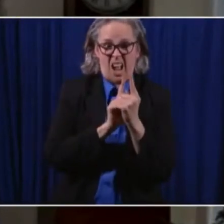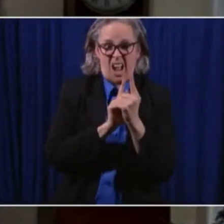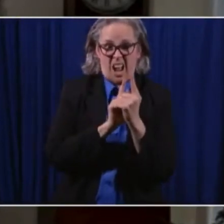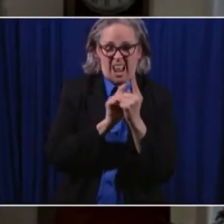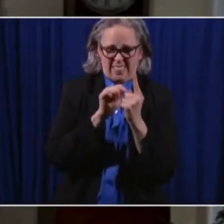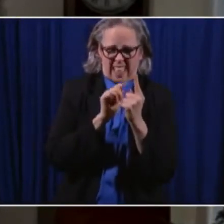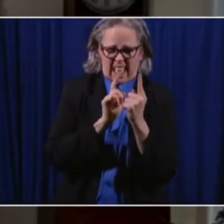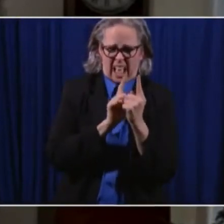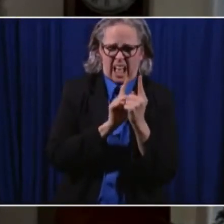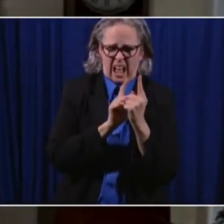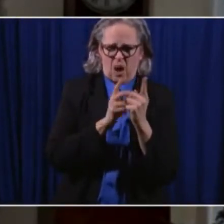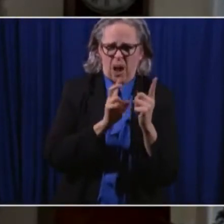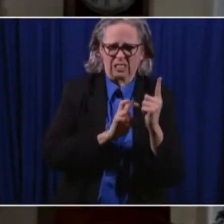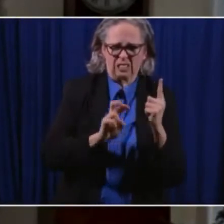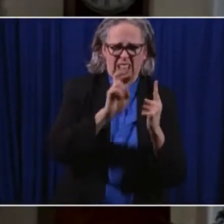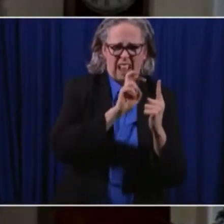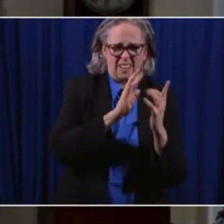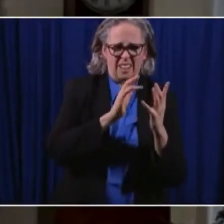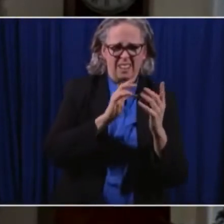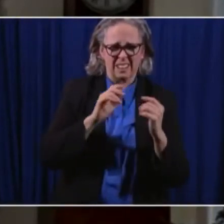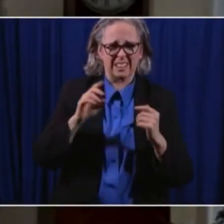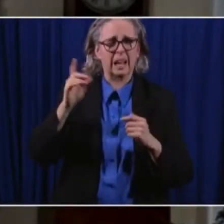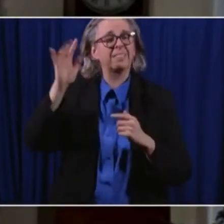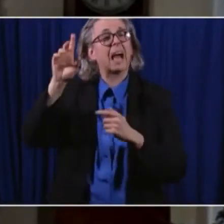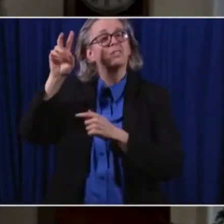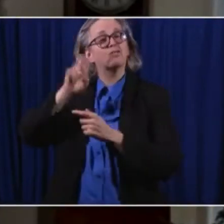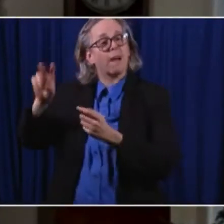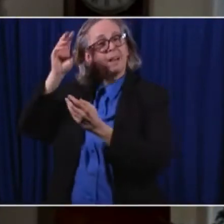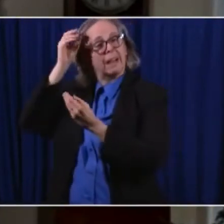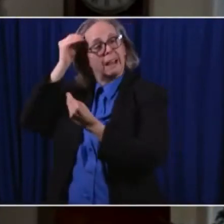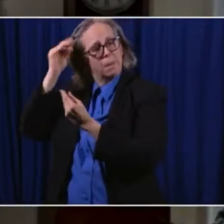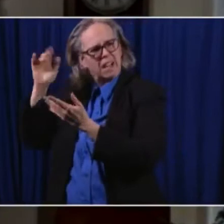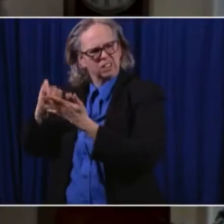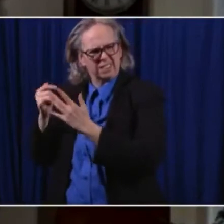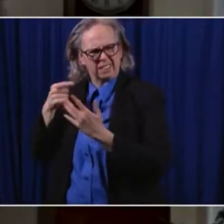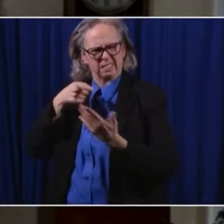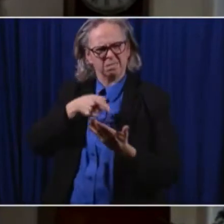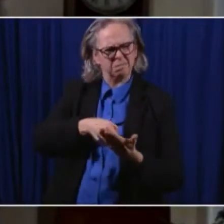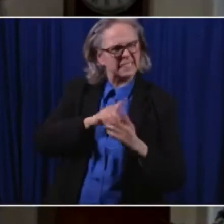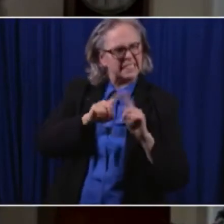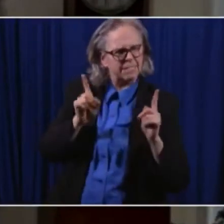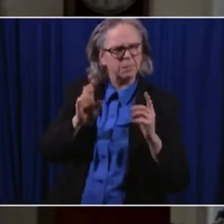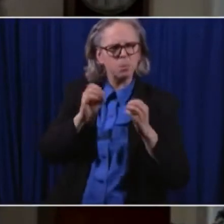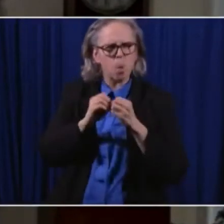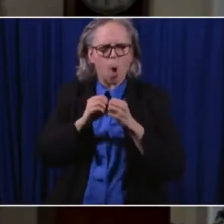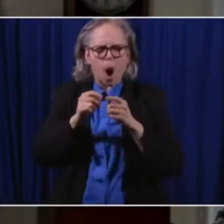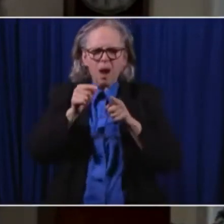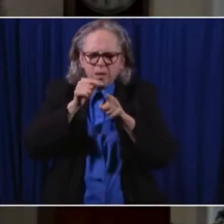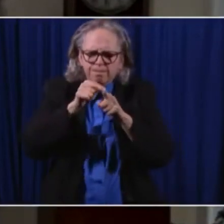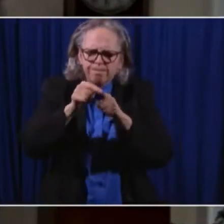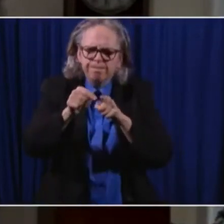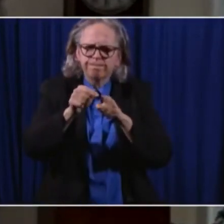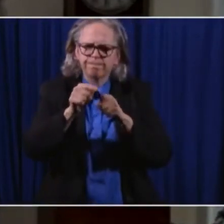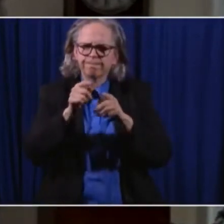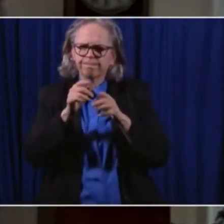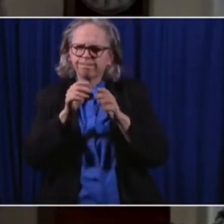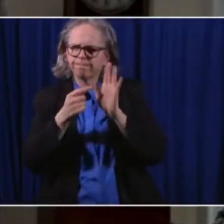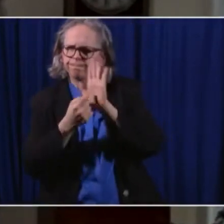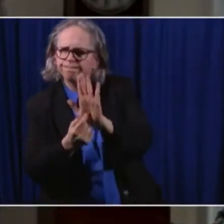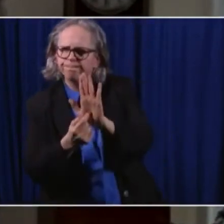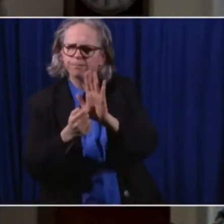ODOT travel data. This one is probably more precise as far as to what we're trying to measure, which